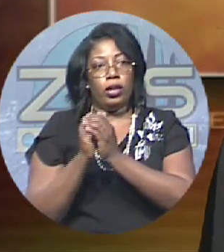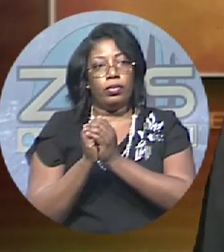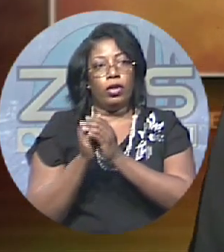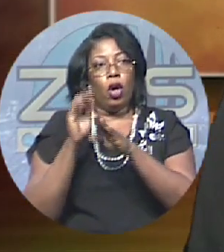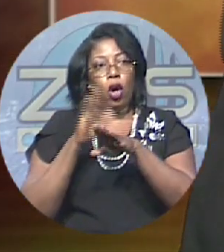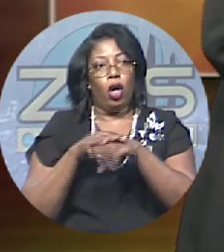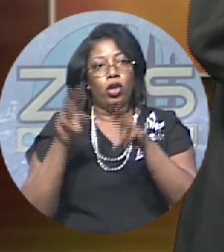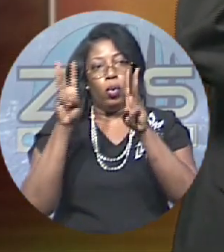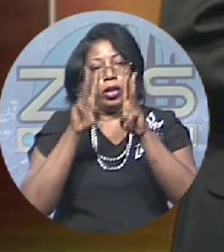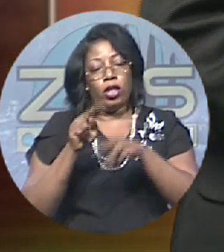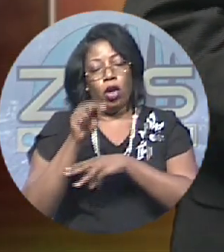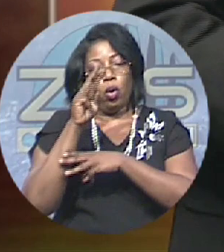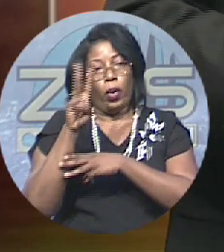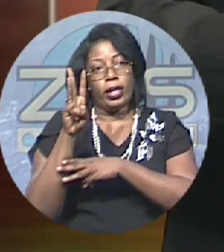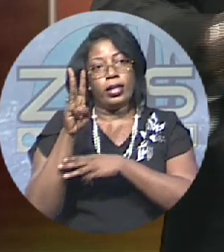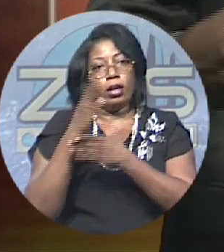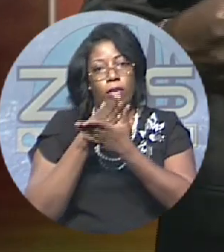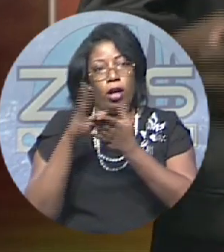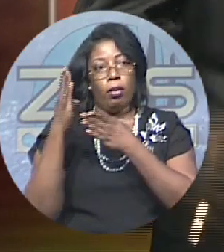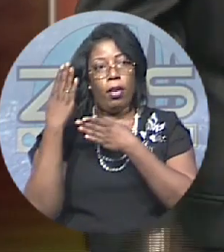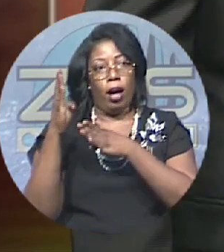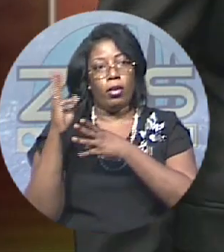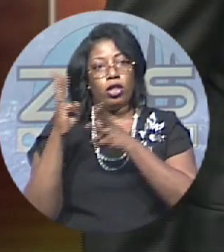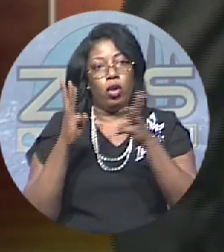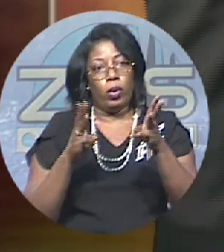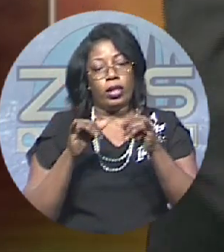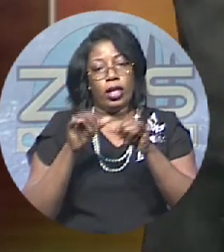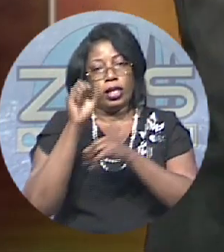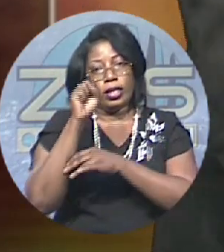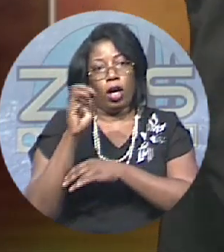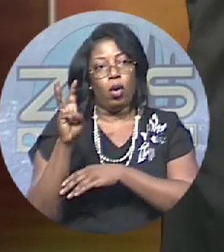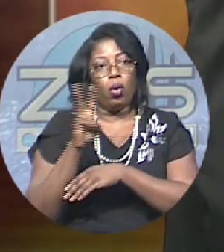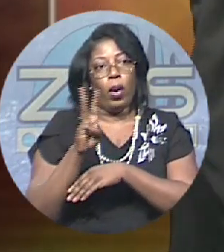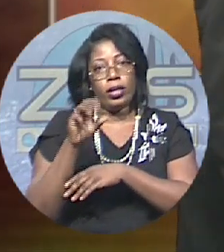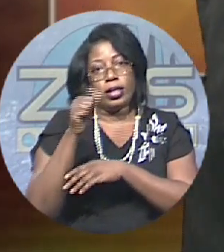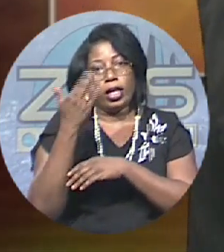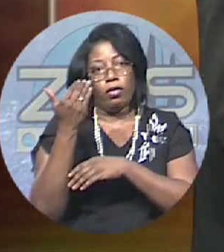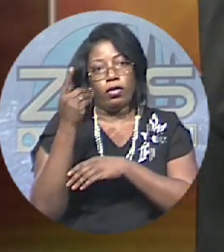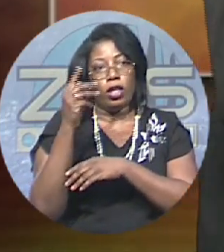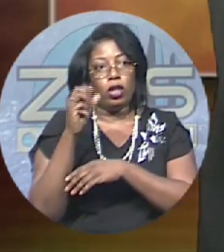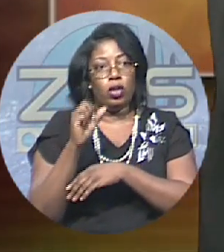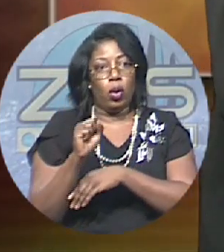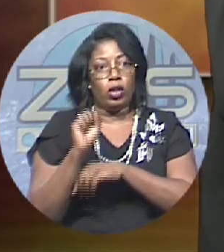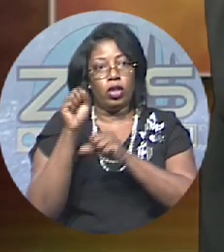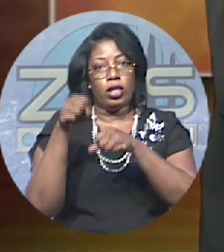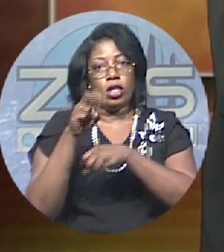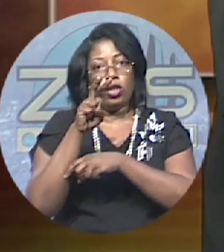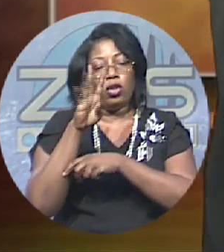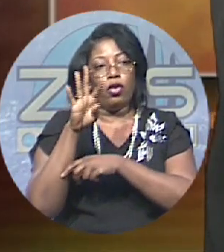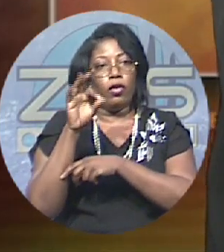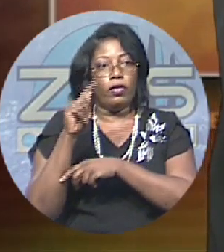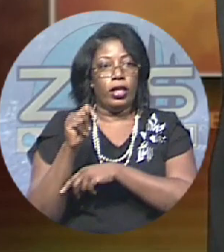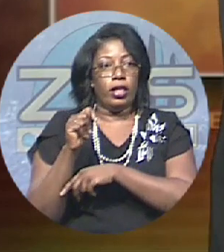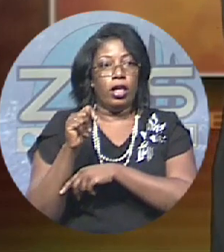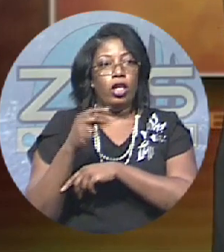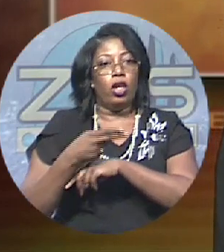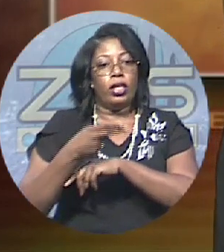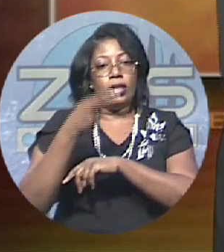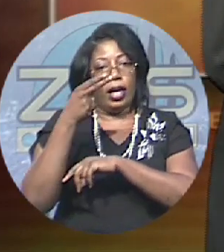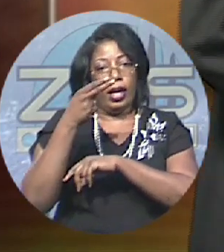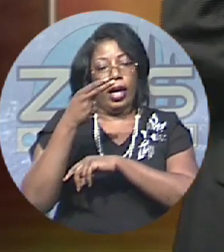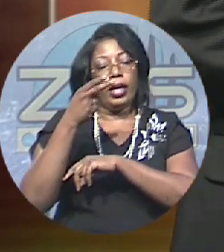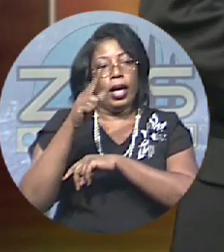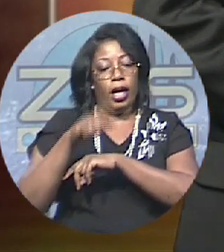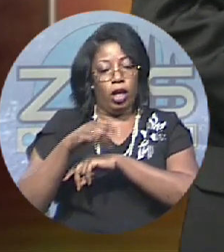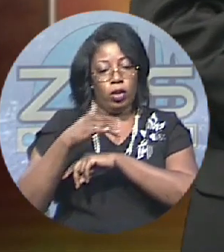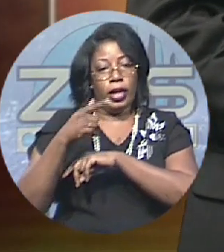on Wednesday in the Northwestern Islands, the winds staying out of that southwest quadrant 10 to 15 knots, and the wave heights holding at 2 to 4 feet. Tide-wise,